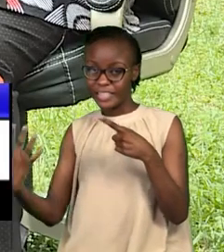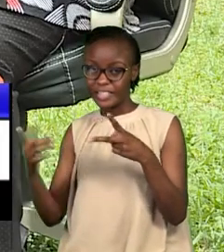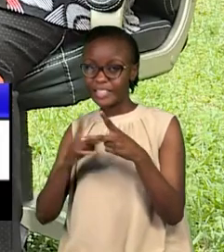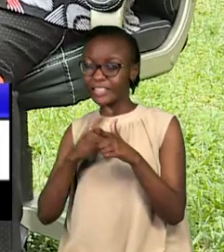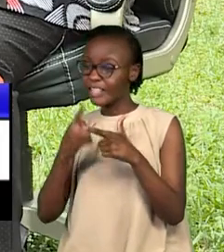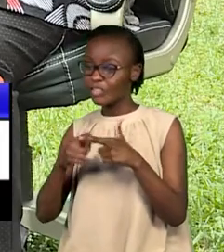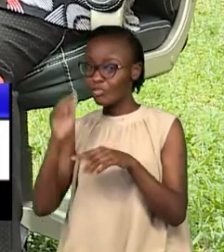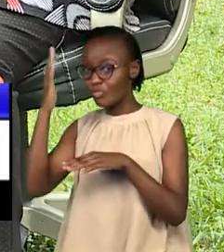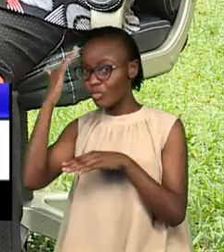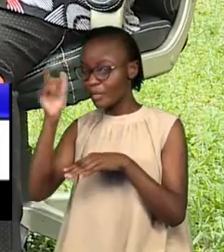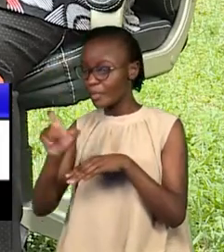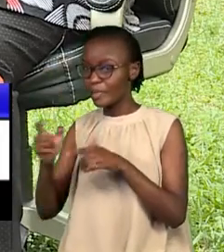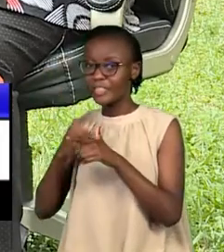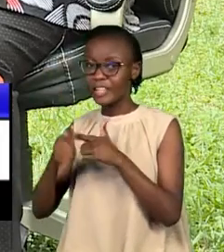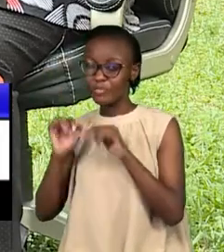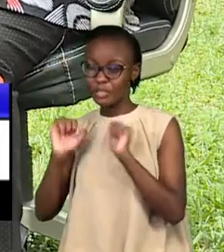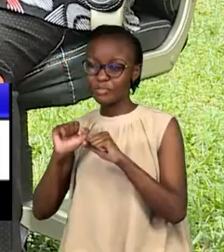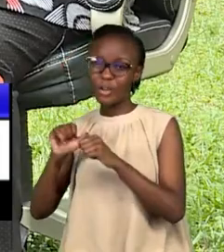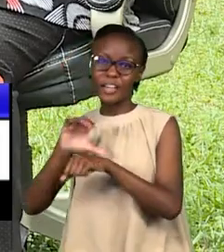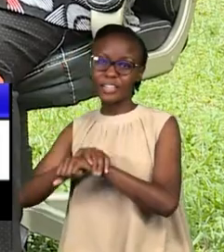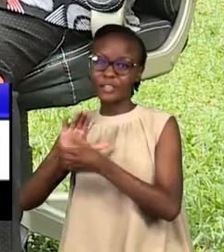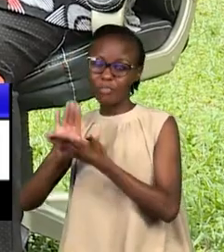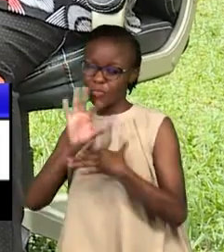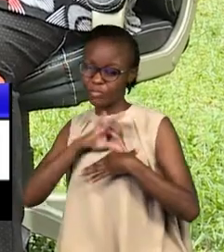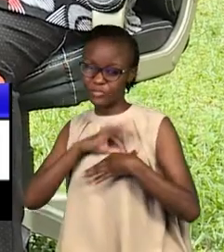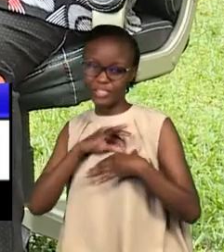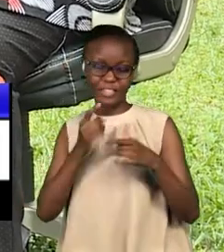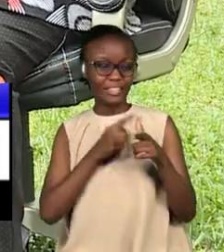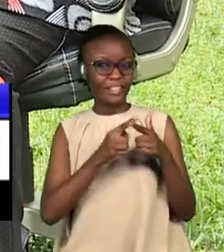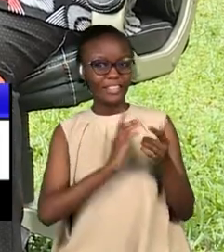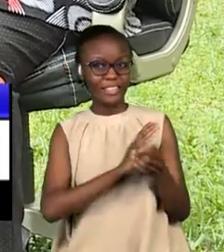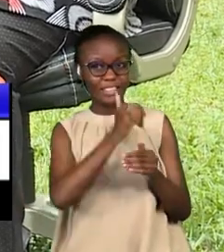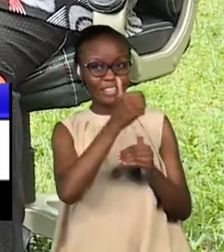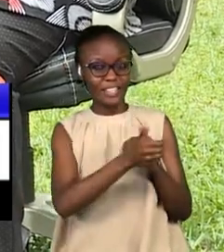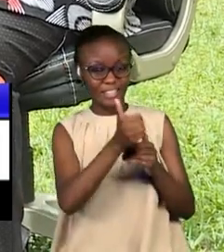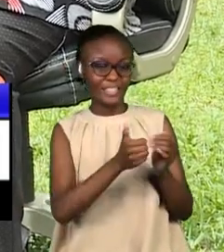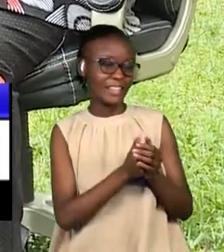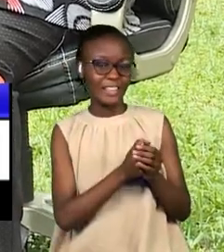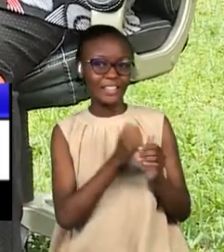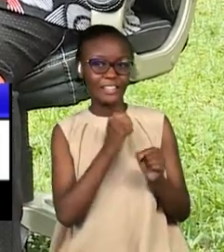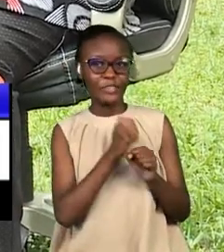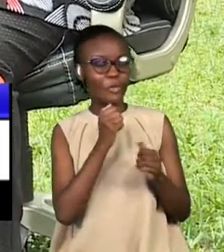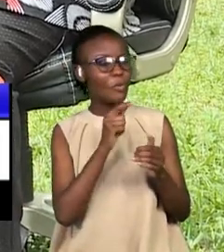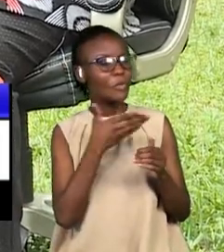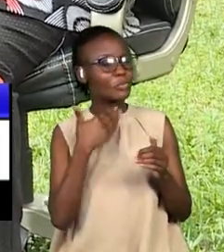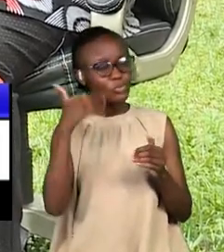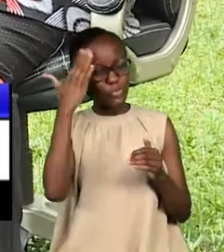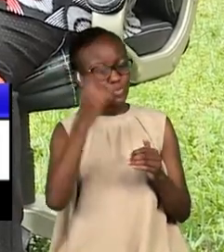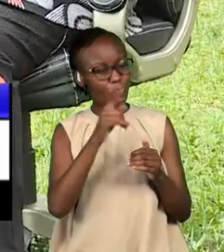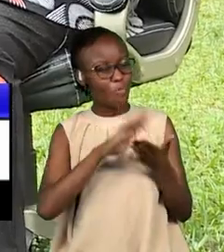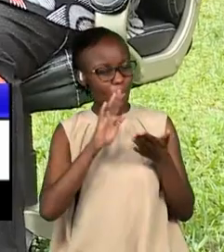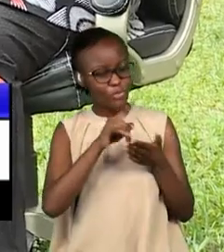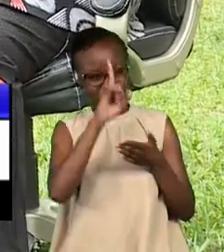Well, thank you, Dr. Ngahu. The next thing that we are going to do is quick fire. We get to know Dr. Ngahu away from the serious